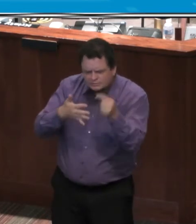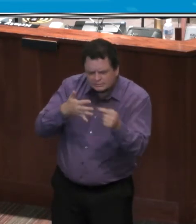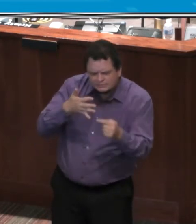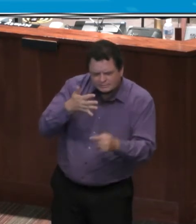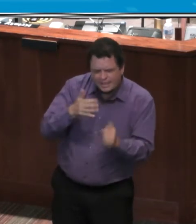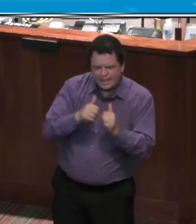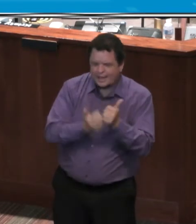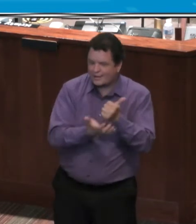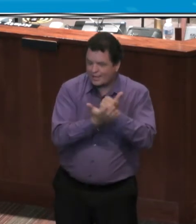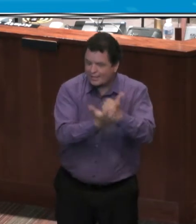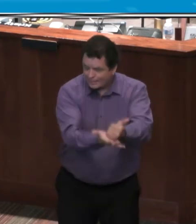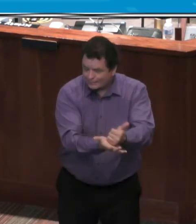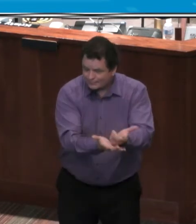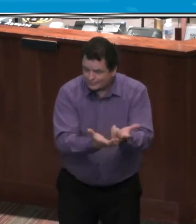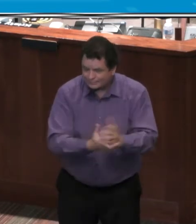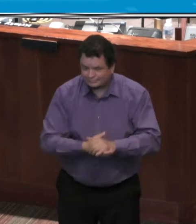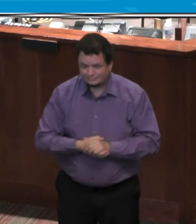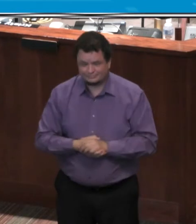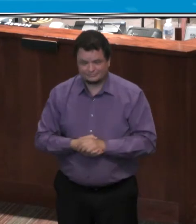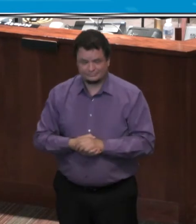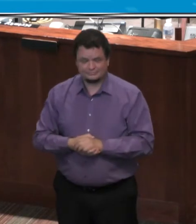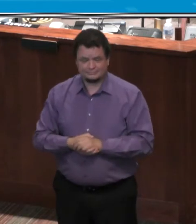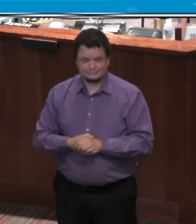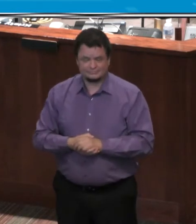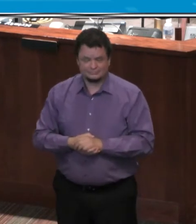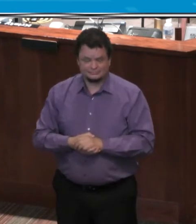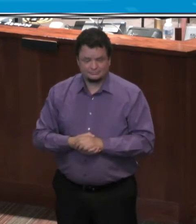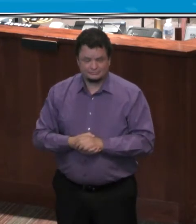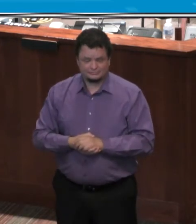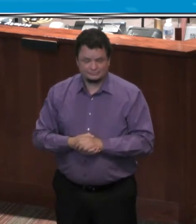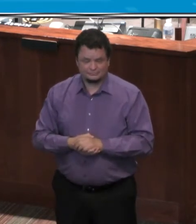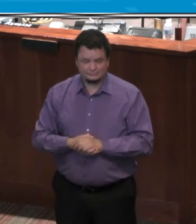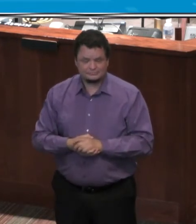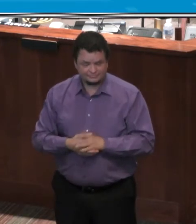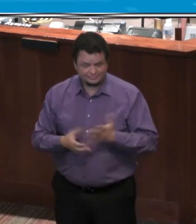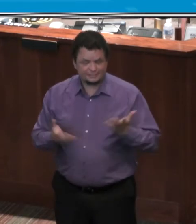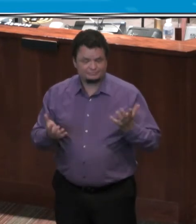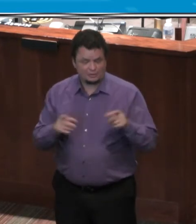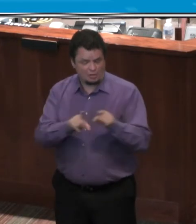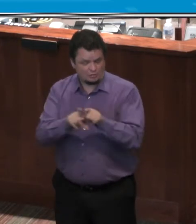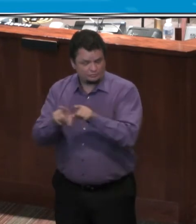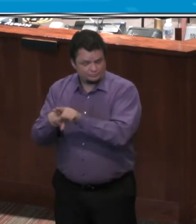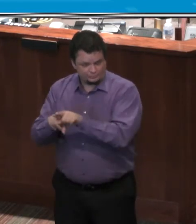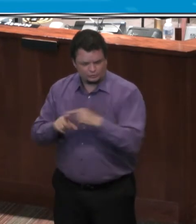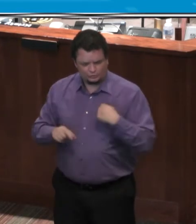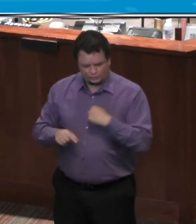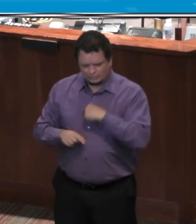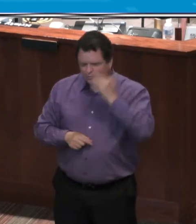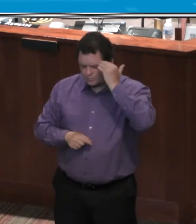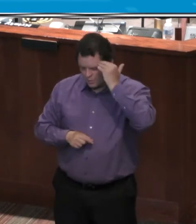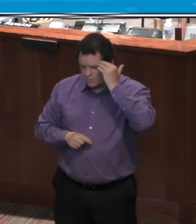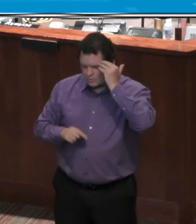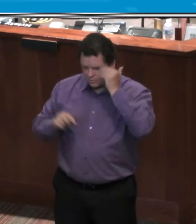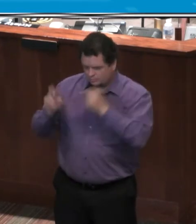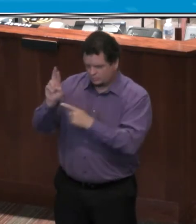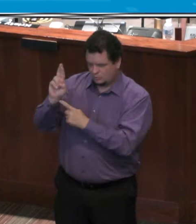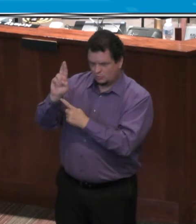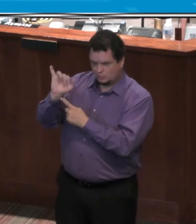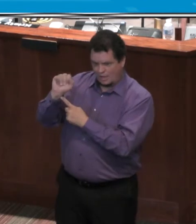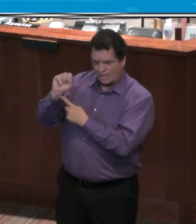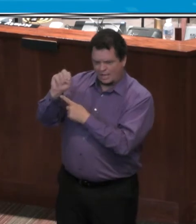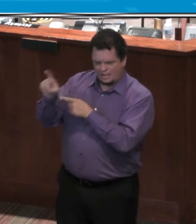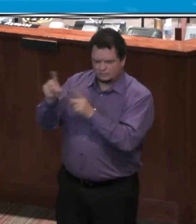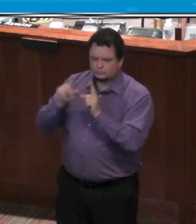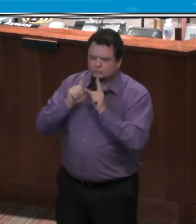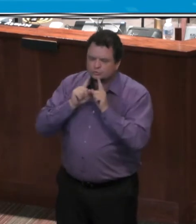home for RISE, but it was very visible to our team that RISE is too valuable to go away. It's clear to community partners and